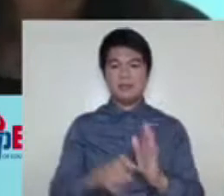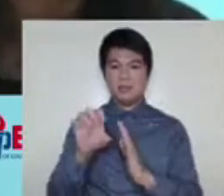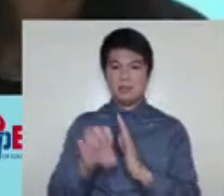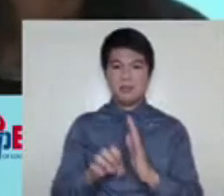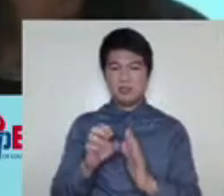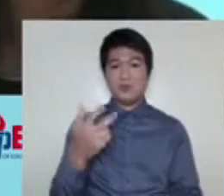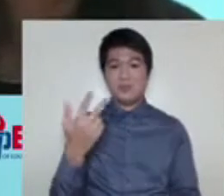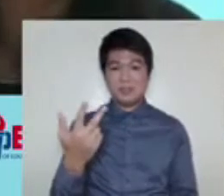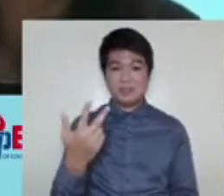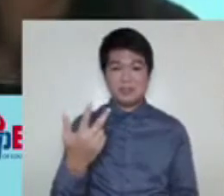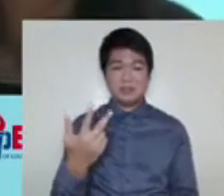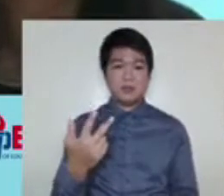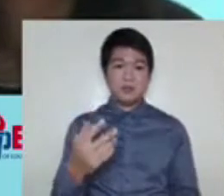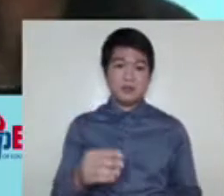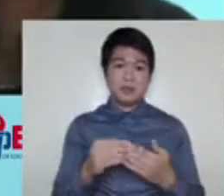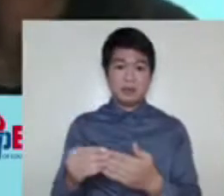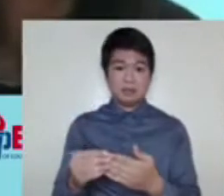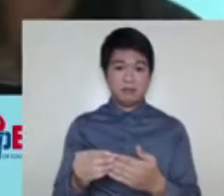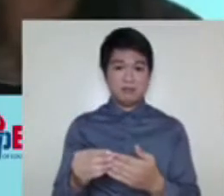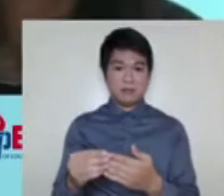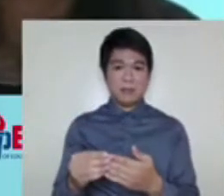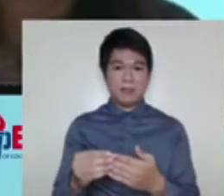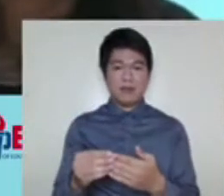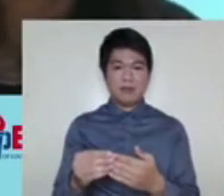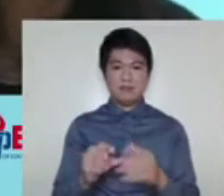the determination of your performance